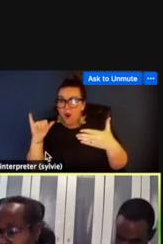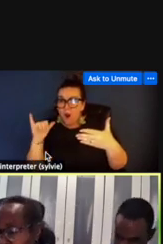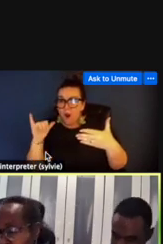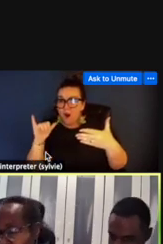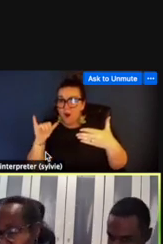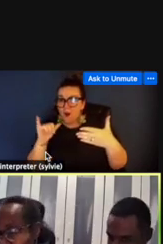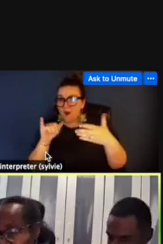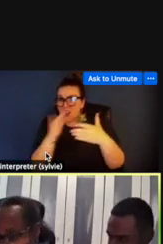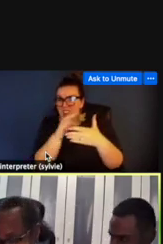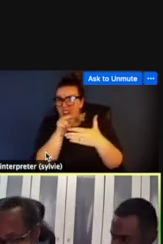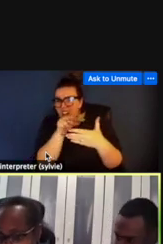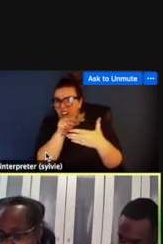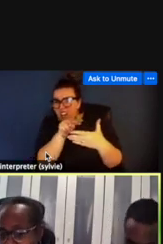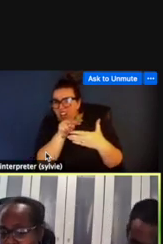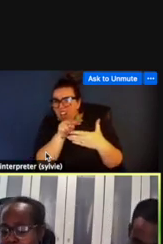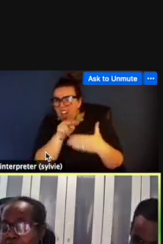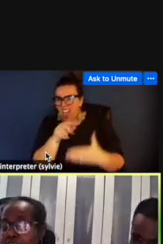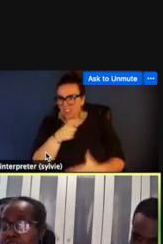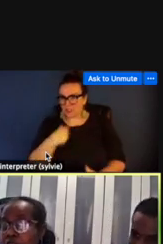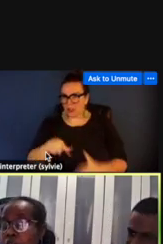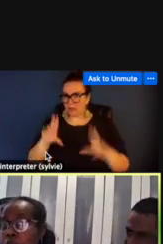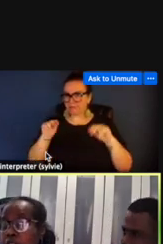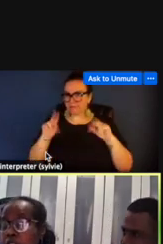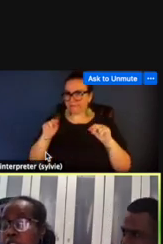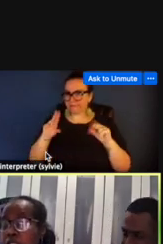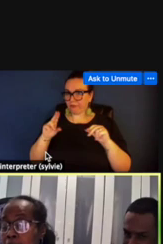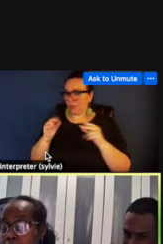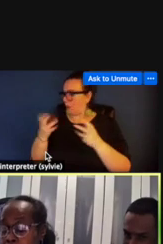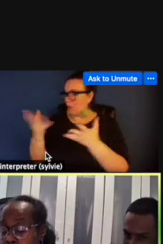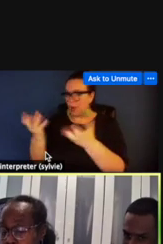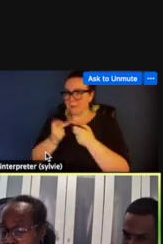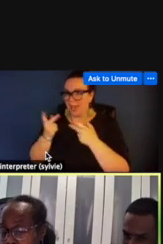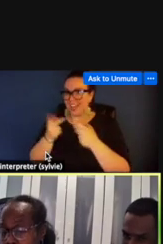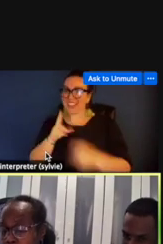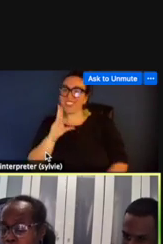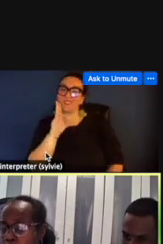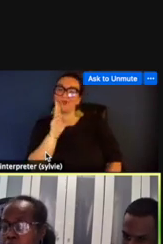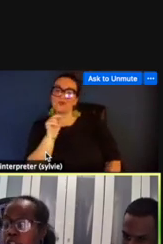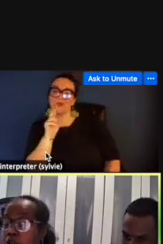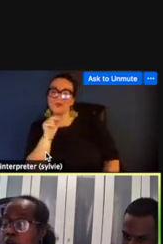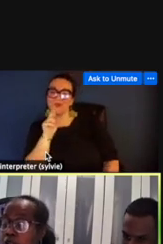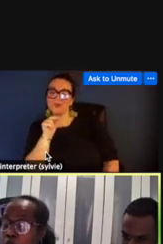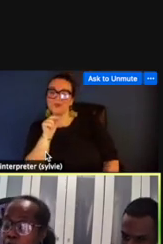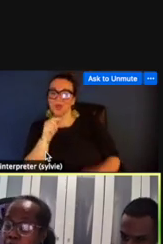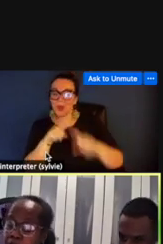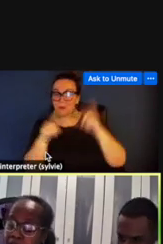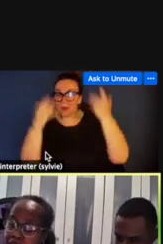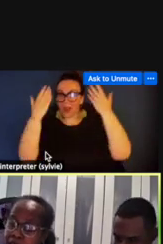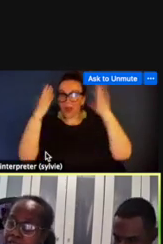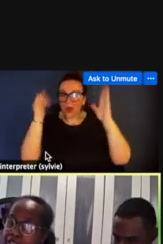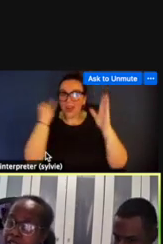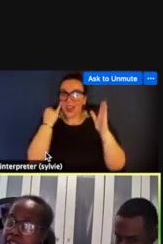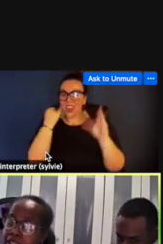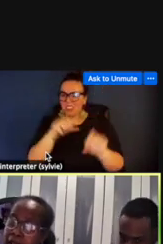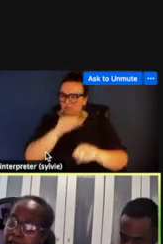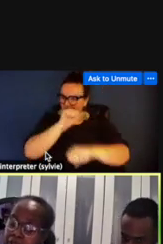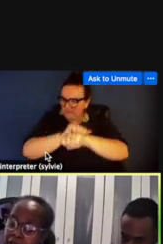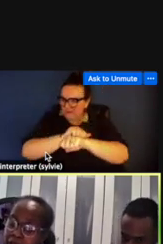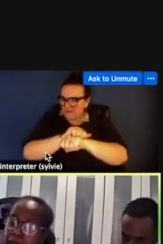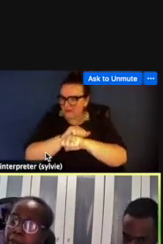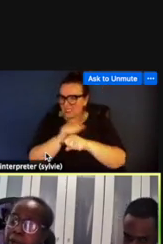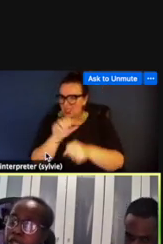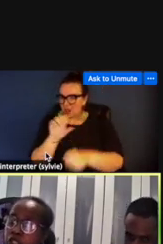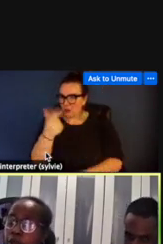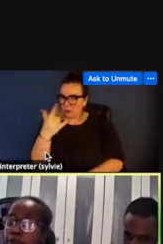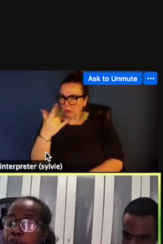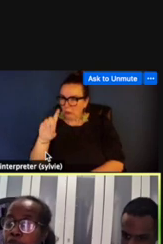but they weren't giving it back, and they didn't. But they don't know whether it's solid gold or whether it's hollow, meaning there's nothing inside